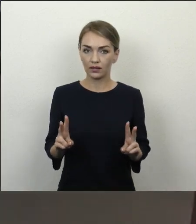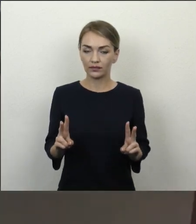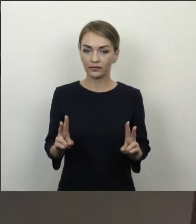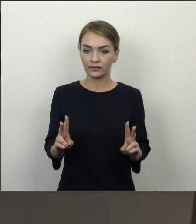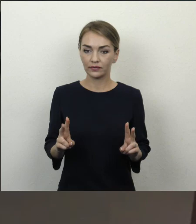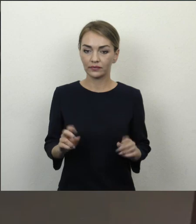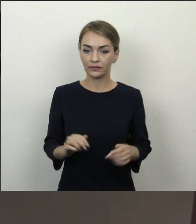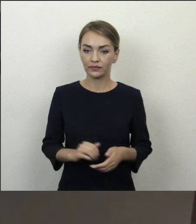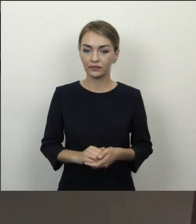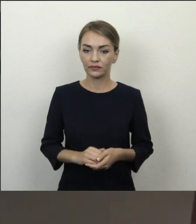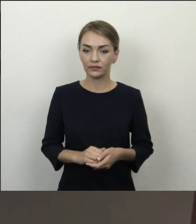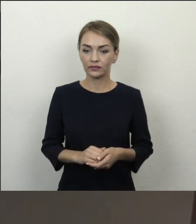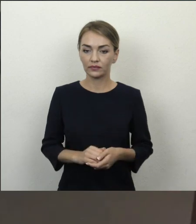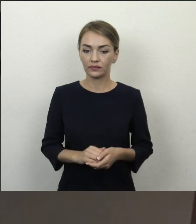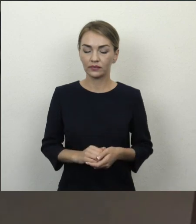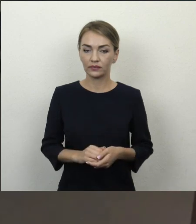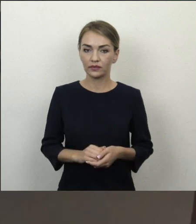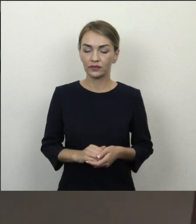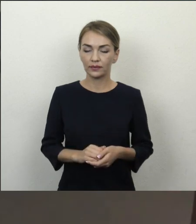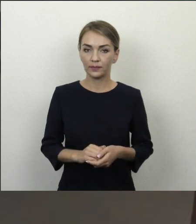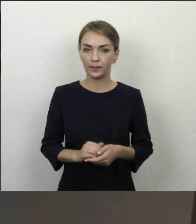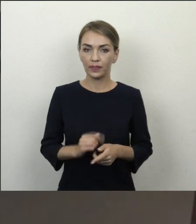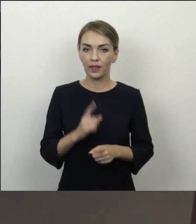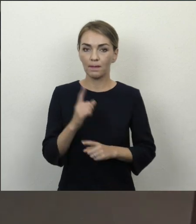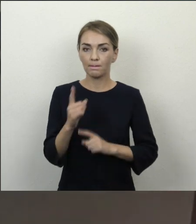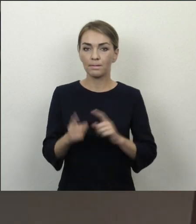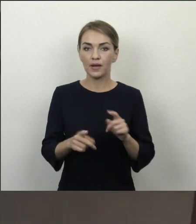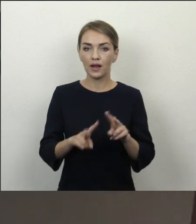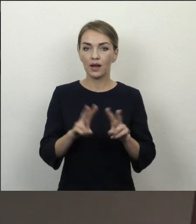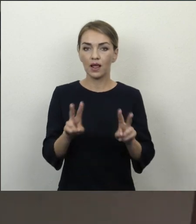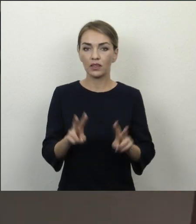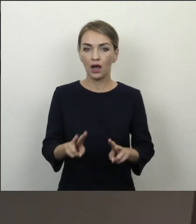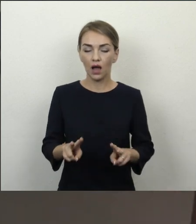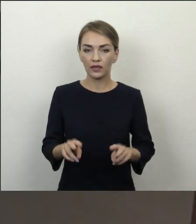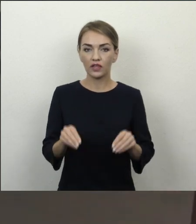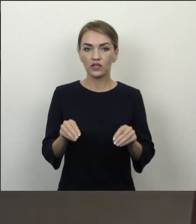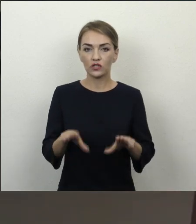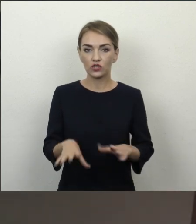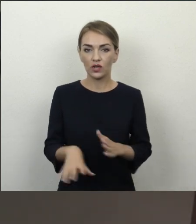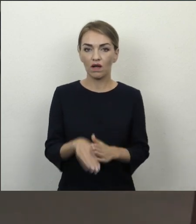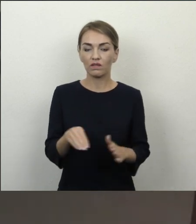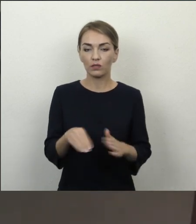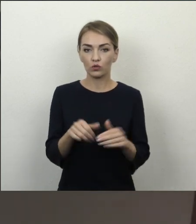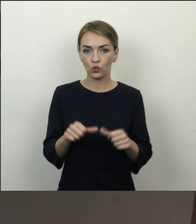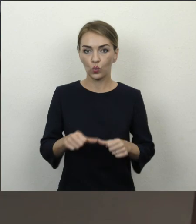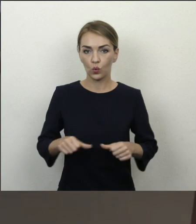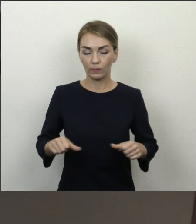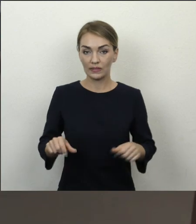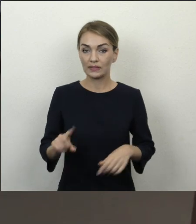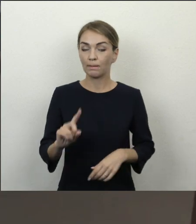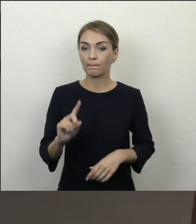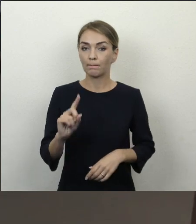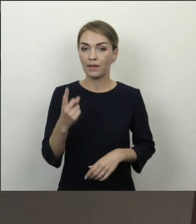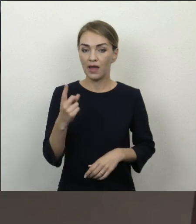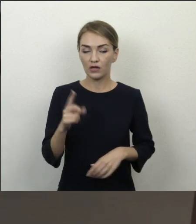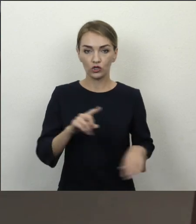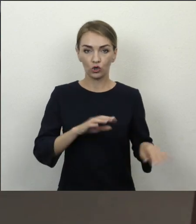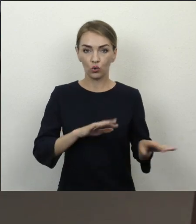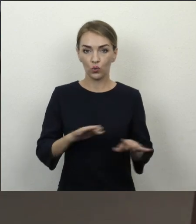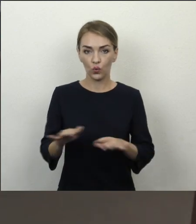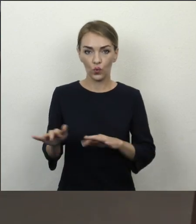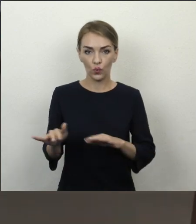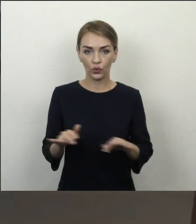decisions of election commission. And first step is when the